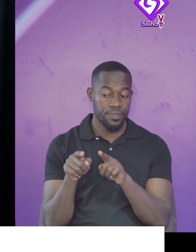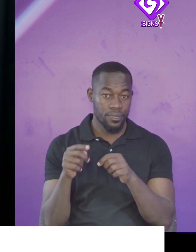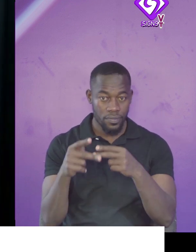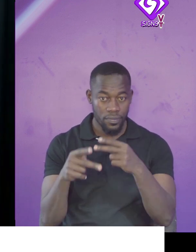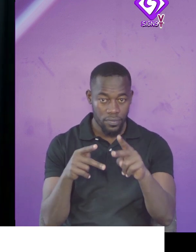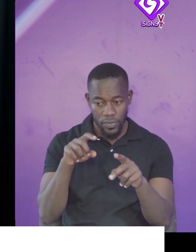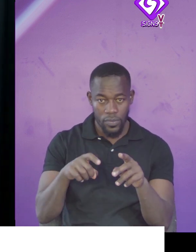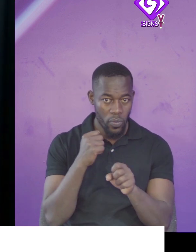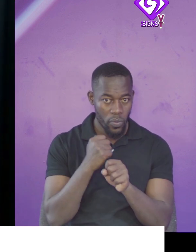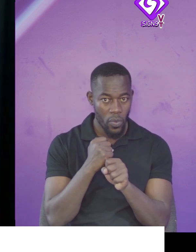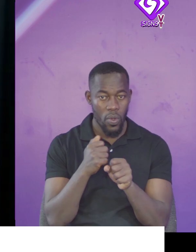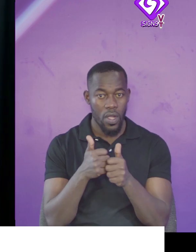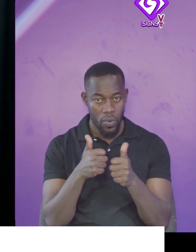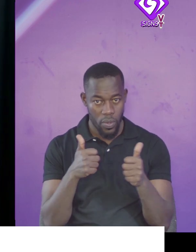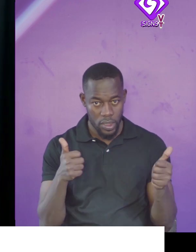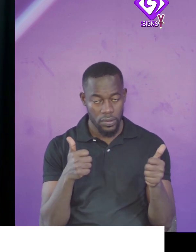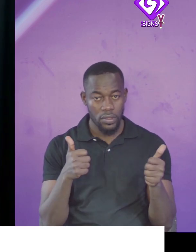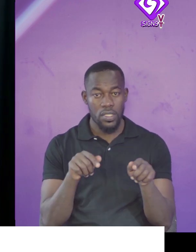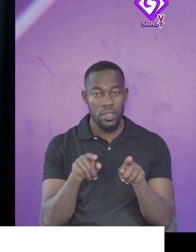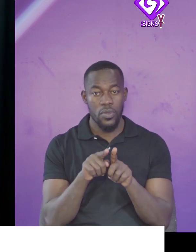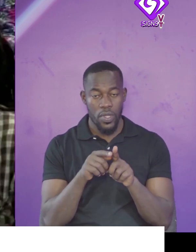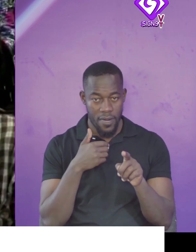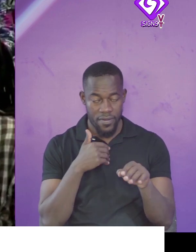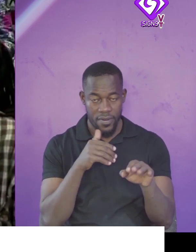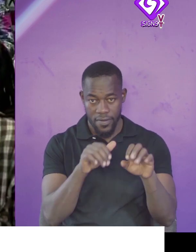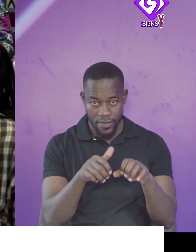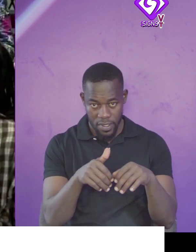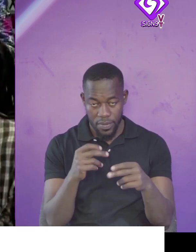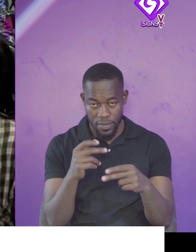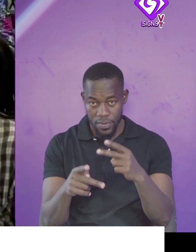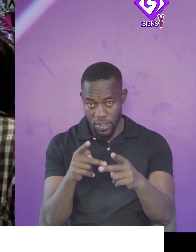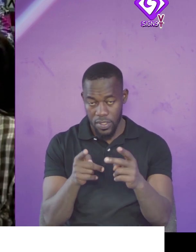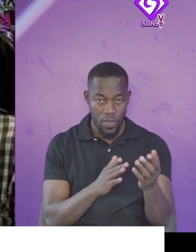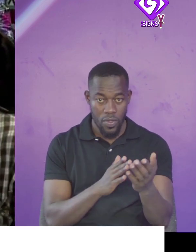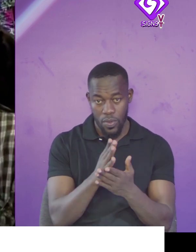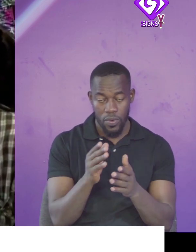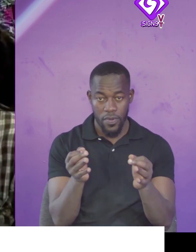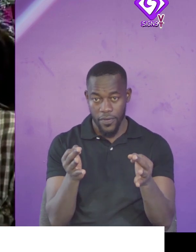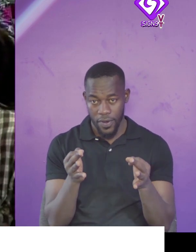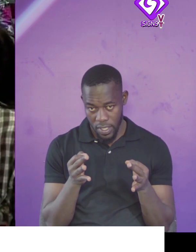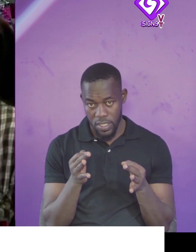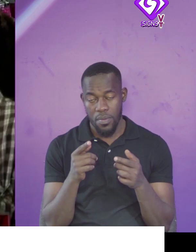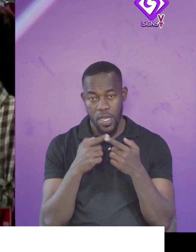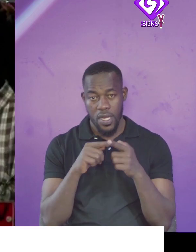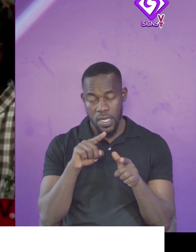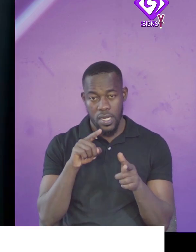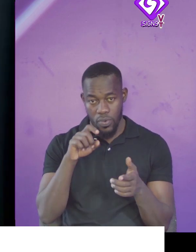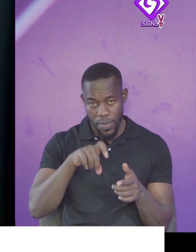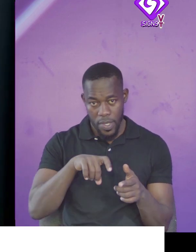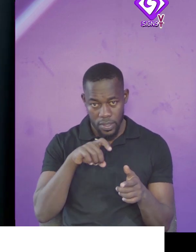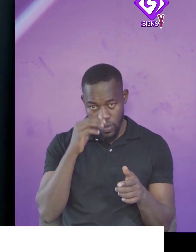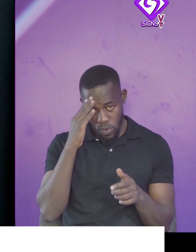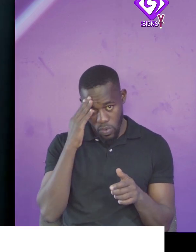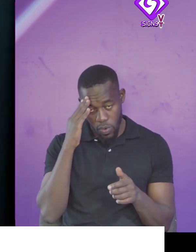worked out, and that is typically a funding mechanism that will go through Treasury. But again, we have to figure out what that means,